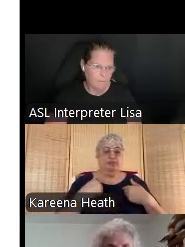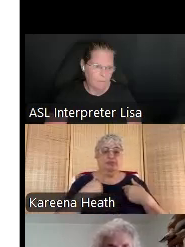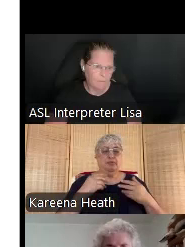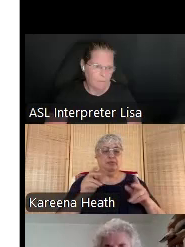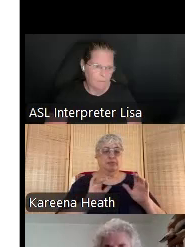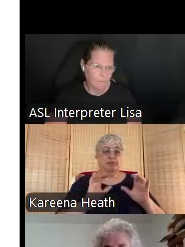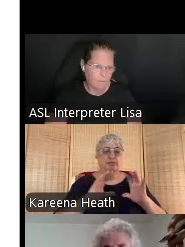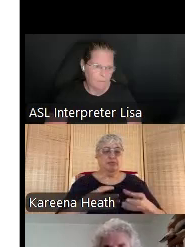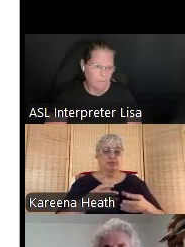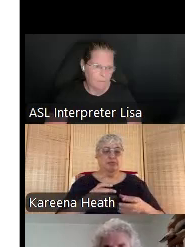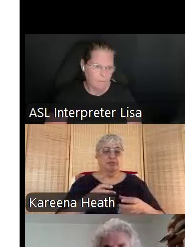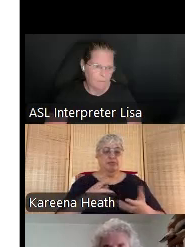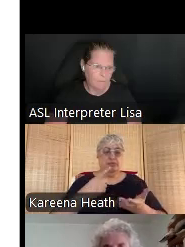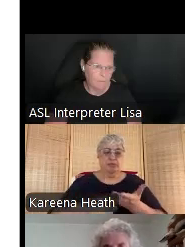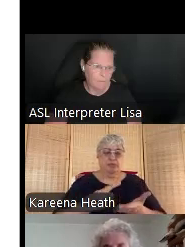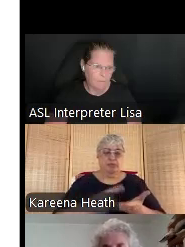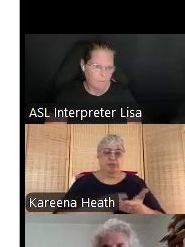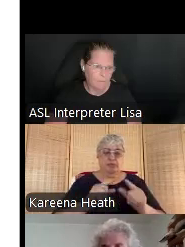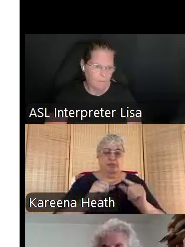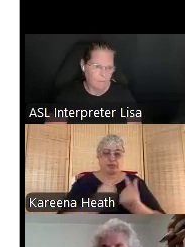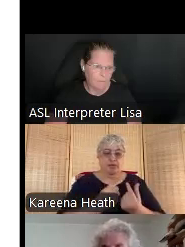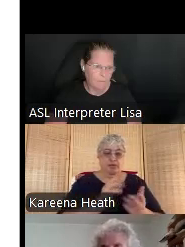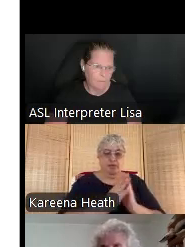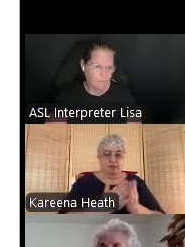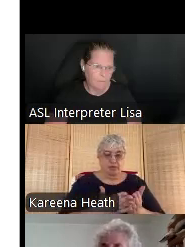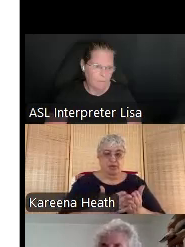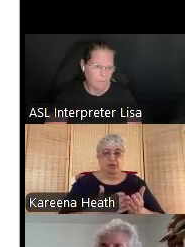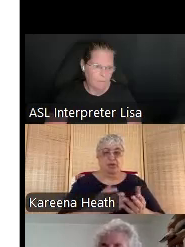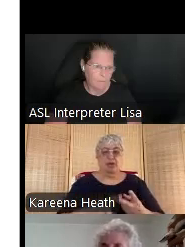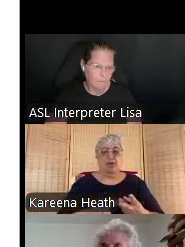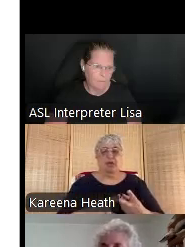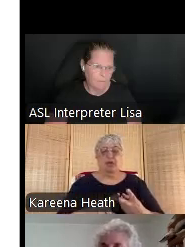we have a book discussion group. We have a